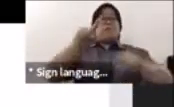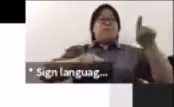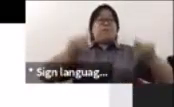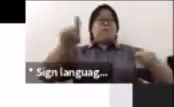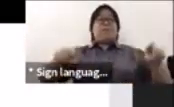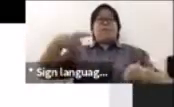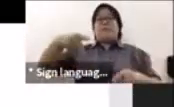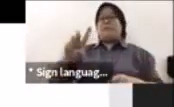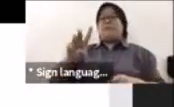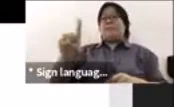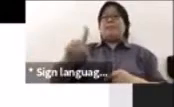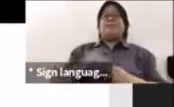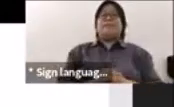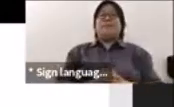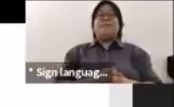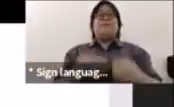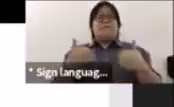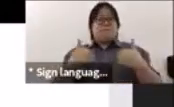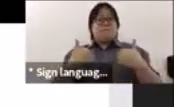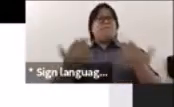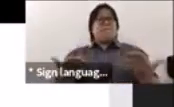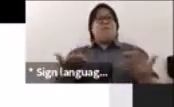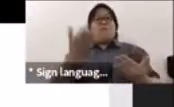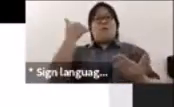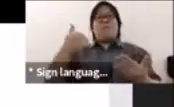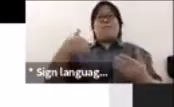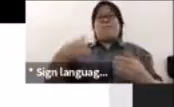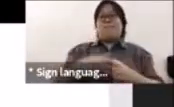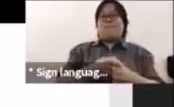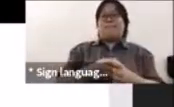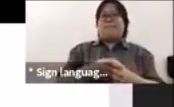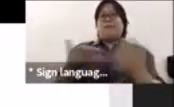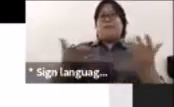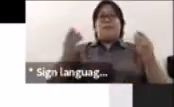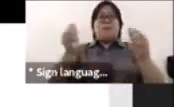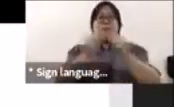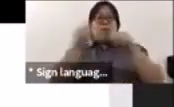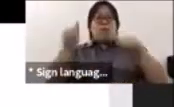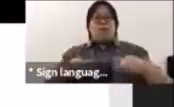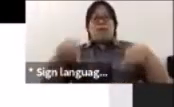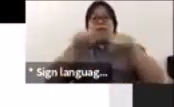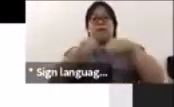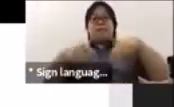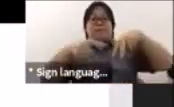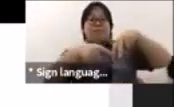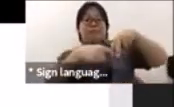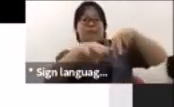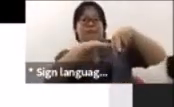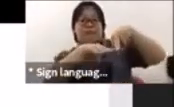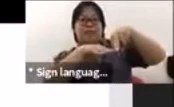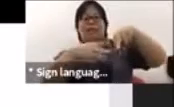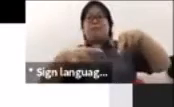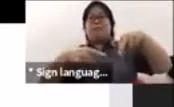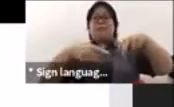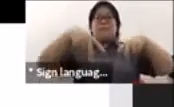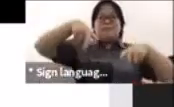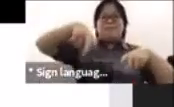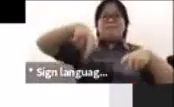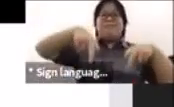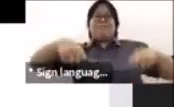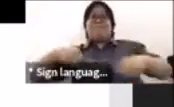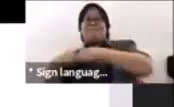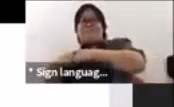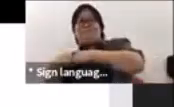disability already exists, because a person with a lower limb amputation, hence the locomotor disability, will feel some kind of a pain or some kind